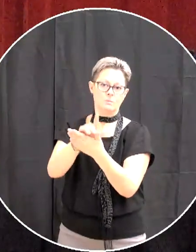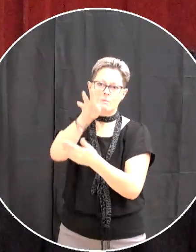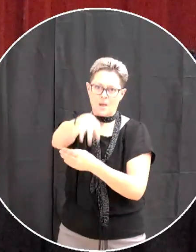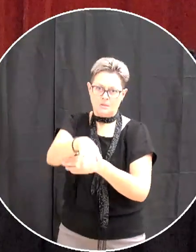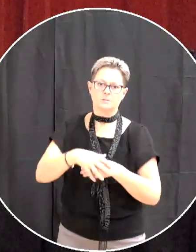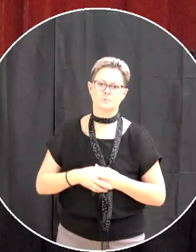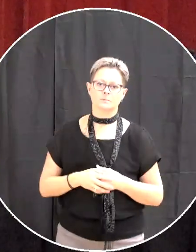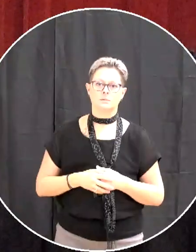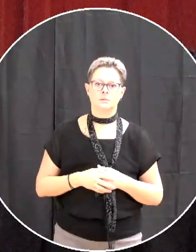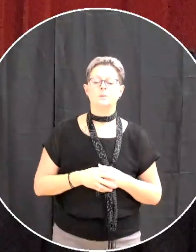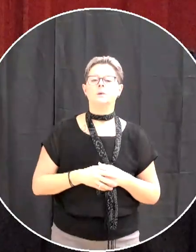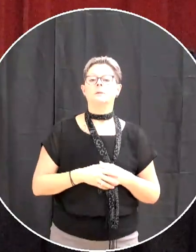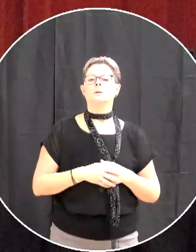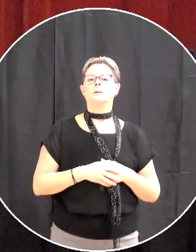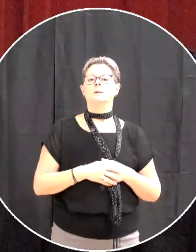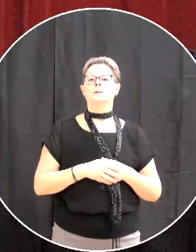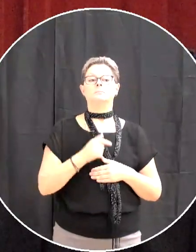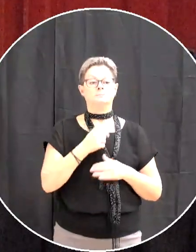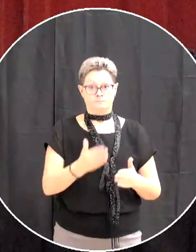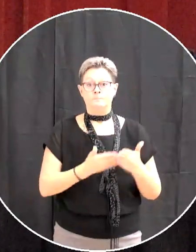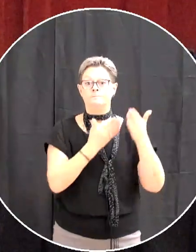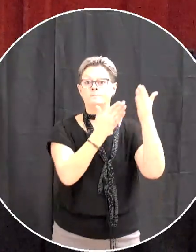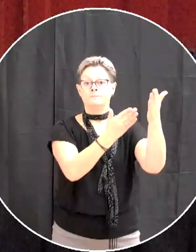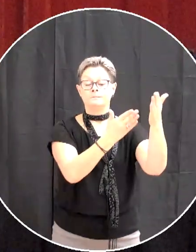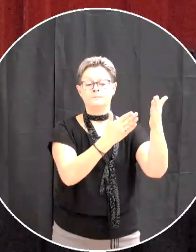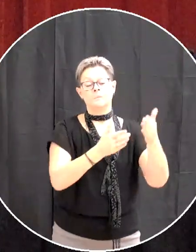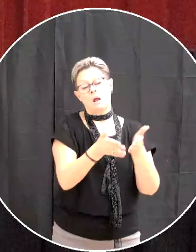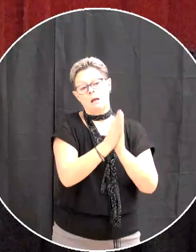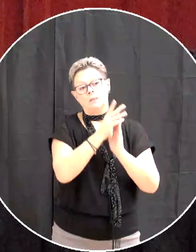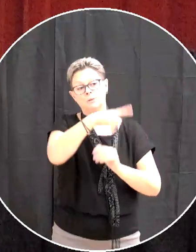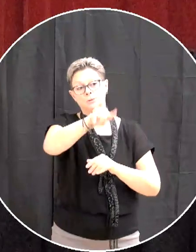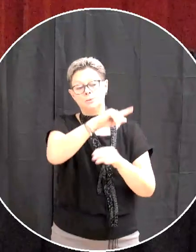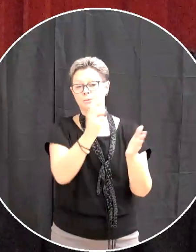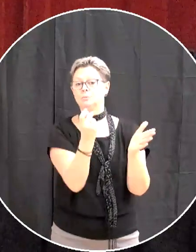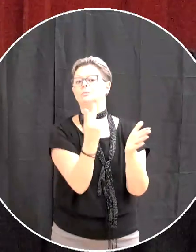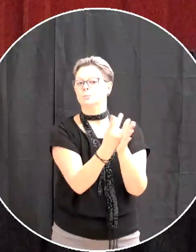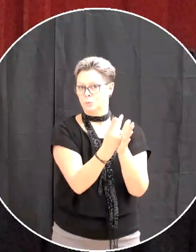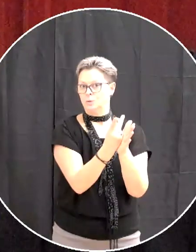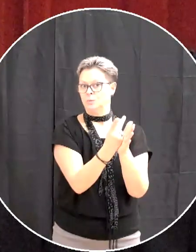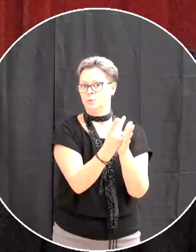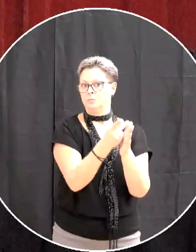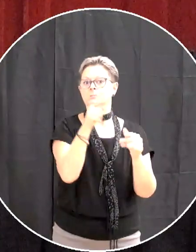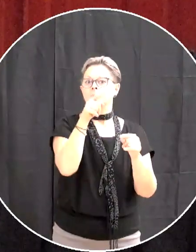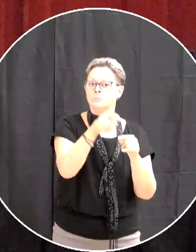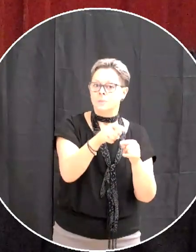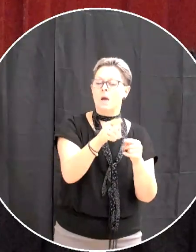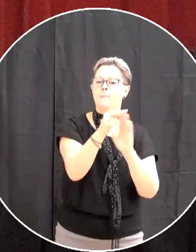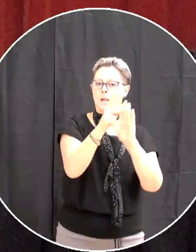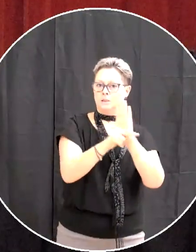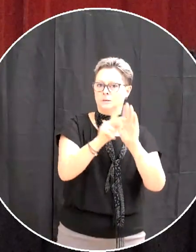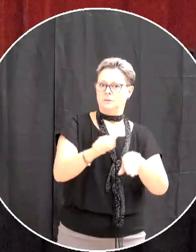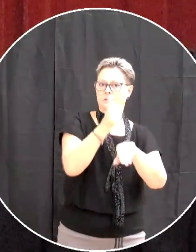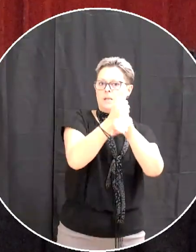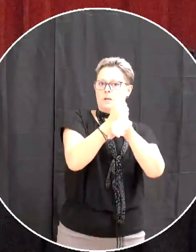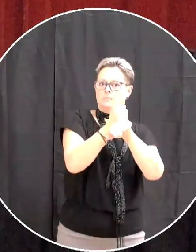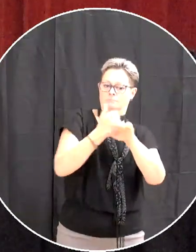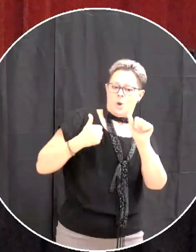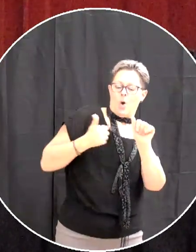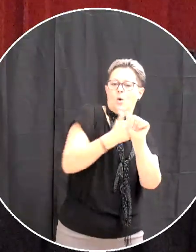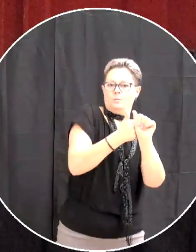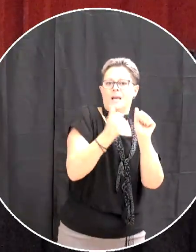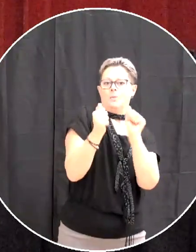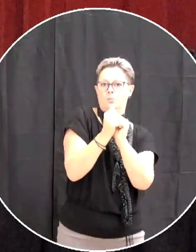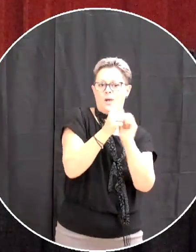I move that the board approve the amended Respectful Workplace and Harassment Prevention Resolution Policy as recommended